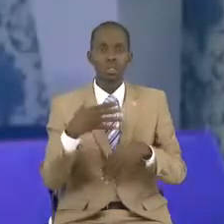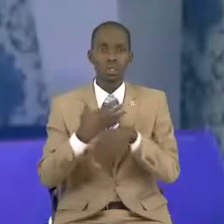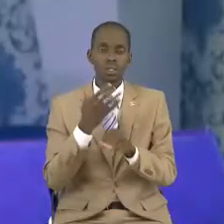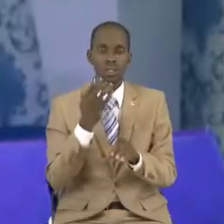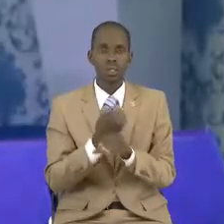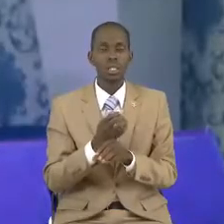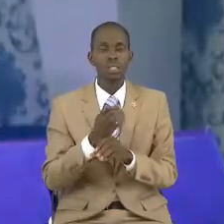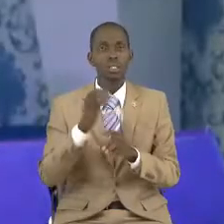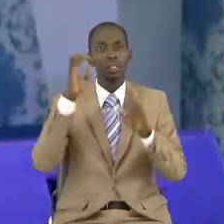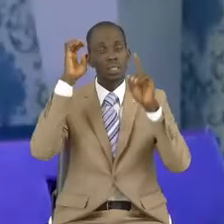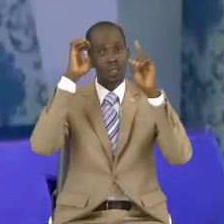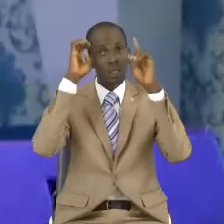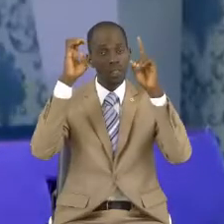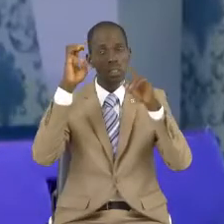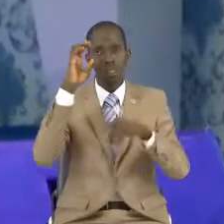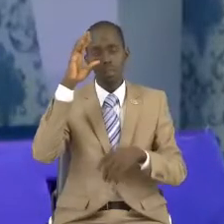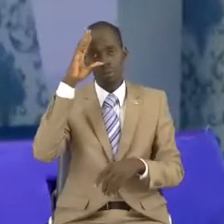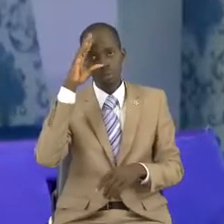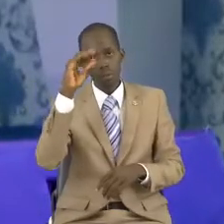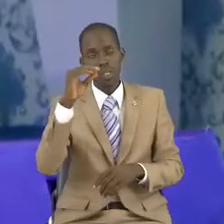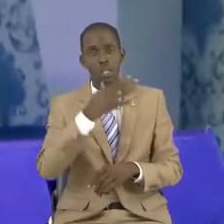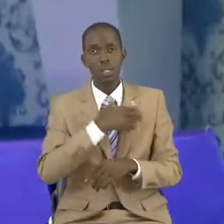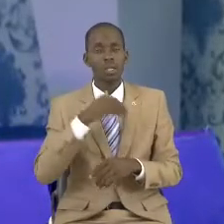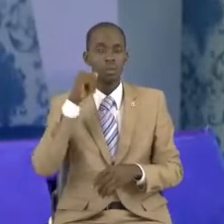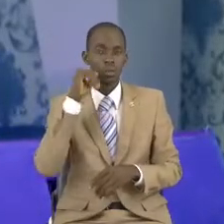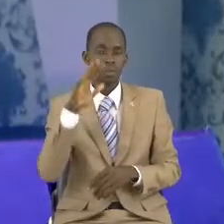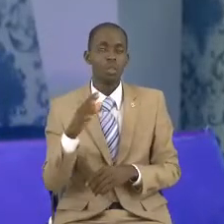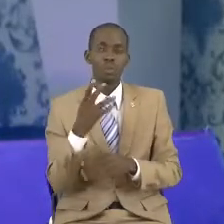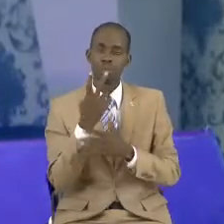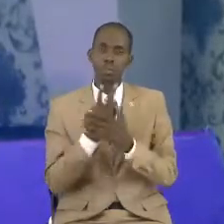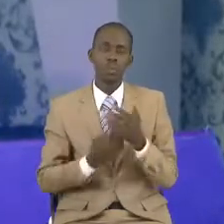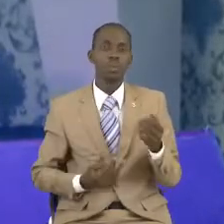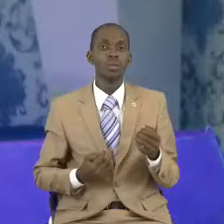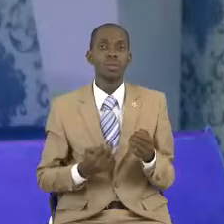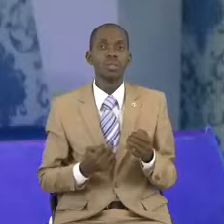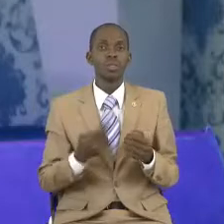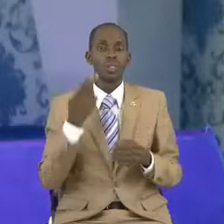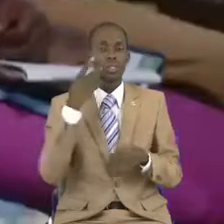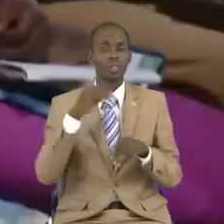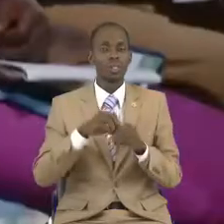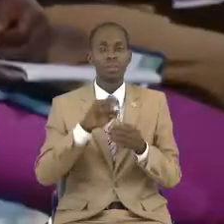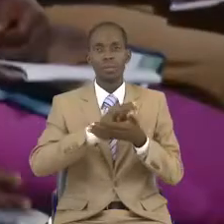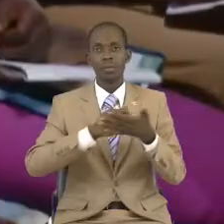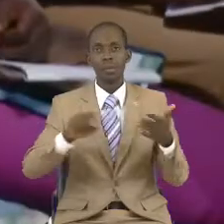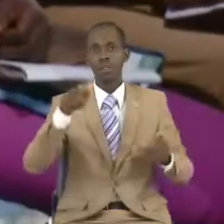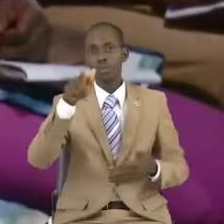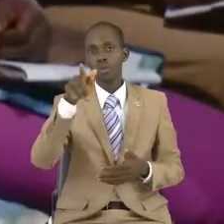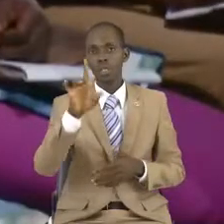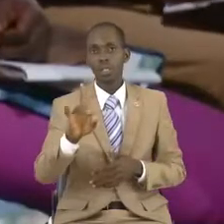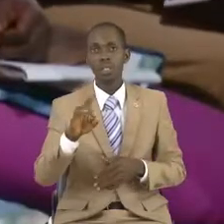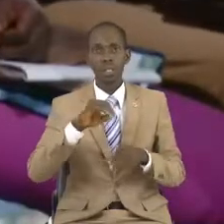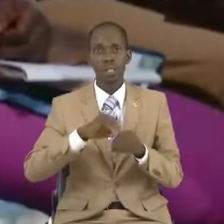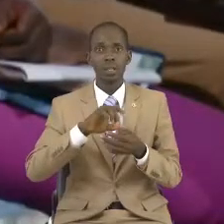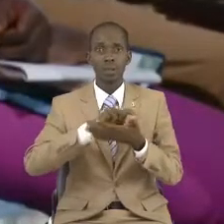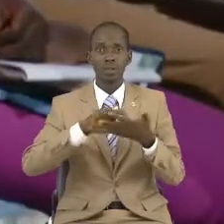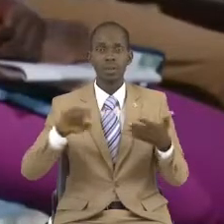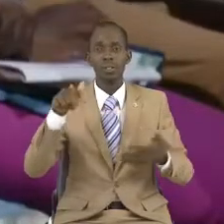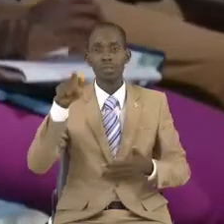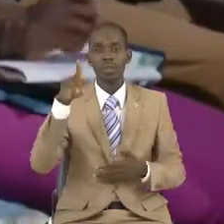male and female created them look at verse 28 in verse 28